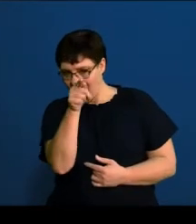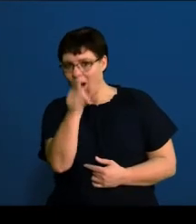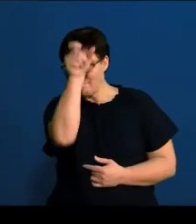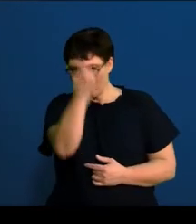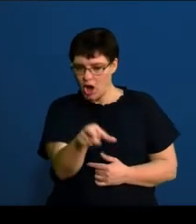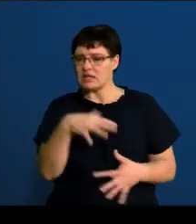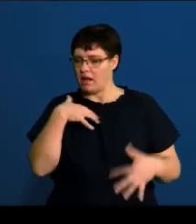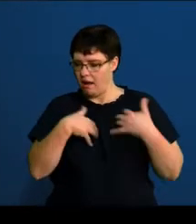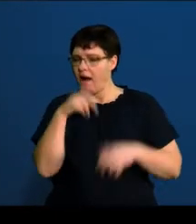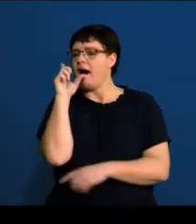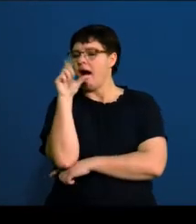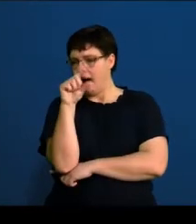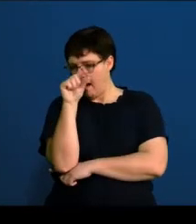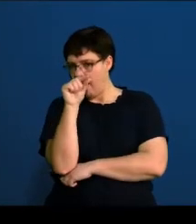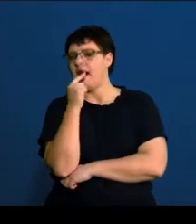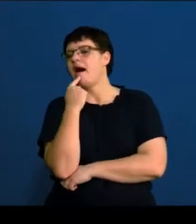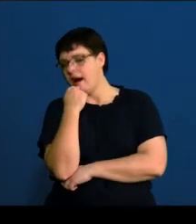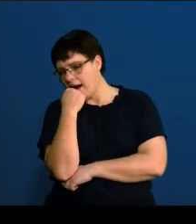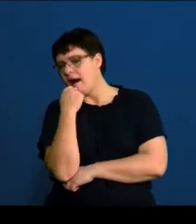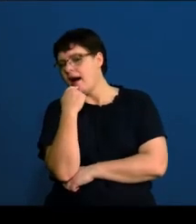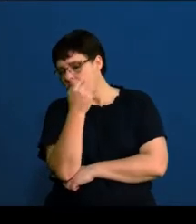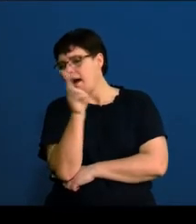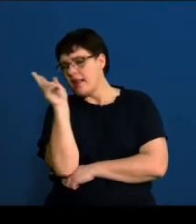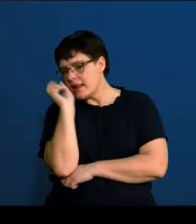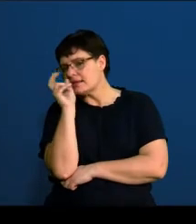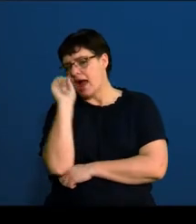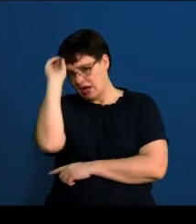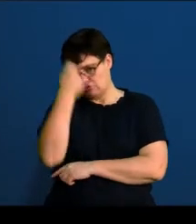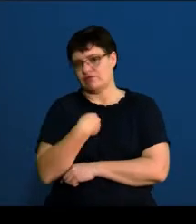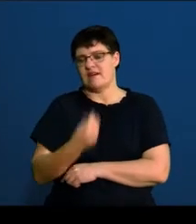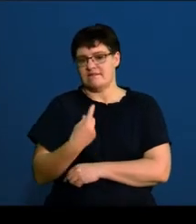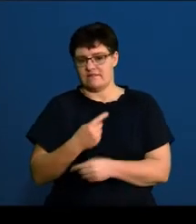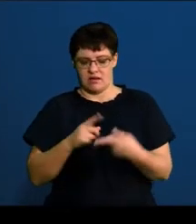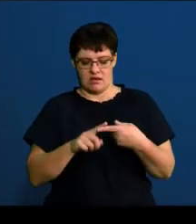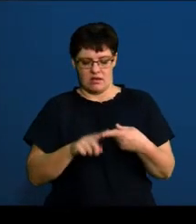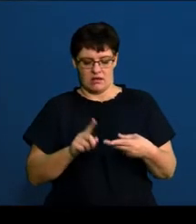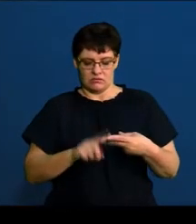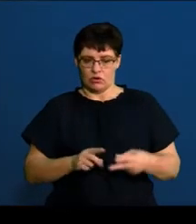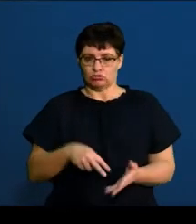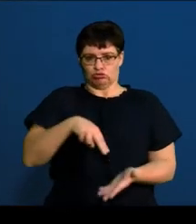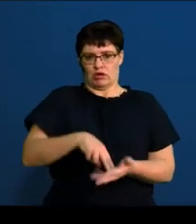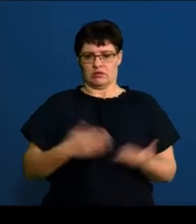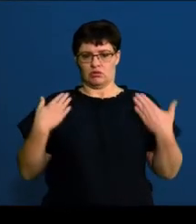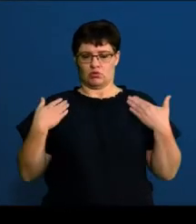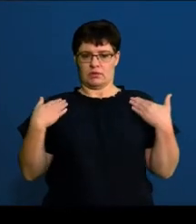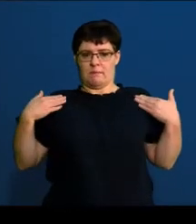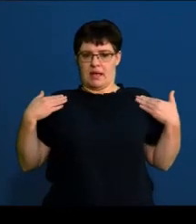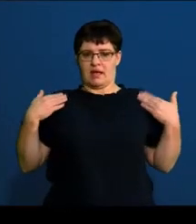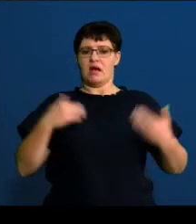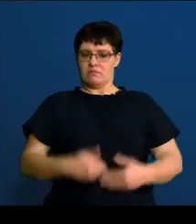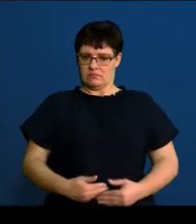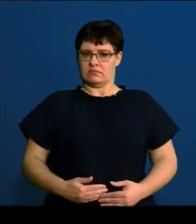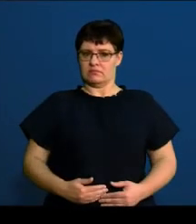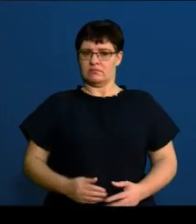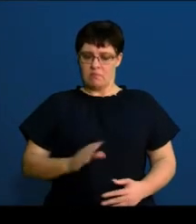very interested in what the person is saying. So standing straight with the shoulders back, this position shows that the person is